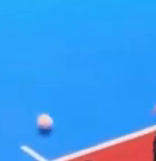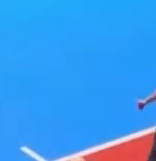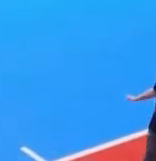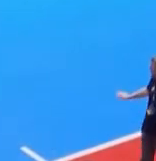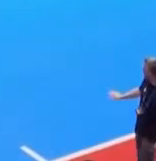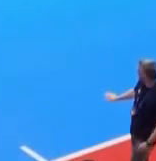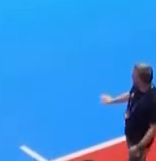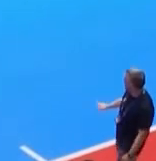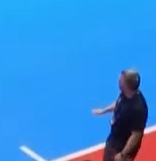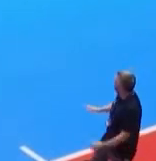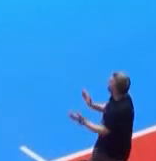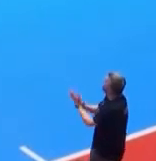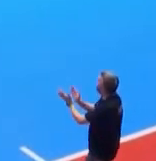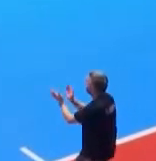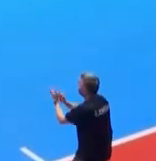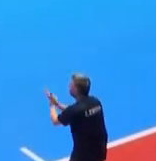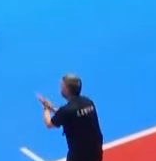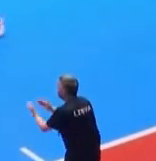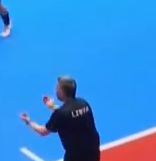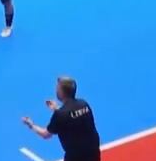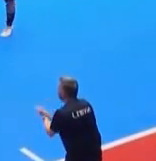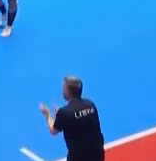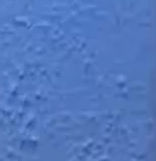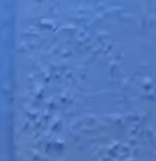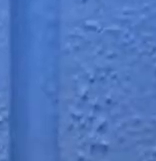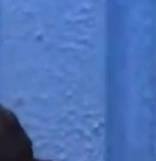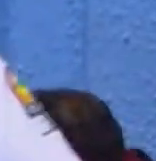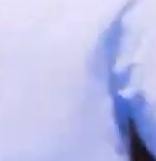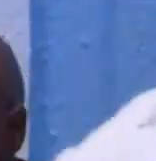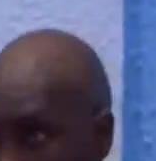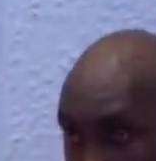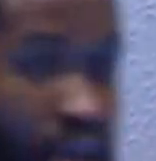and Salote trying to find